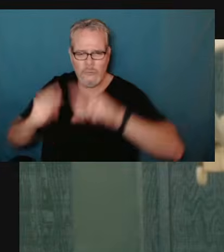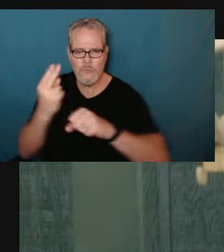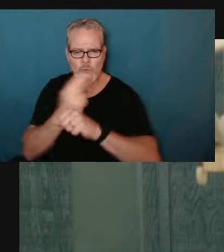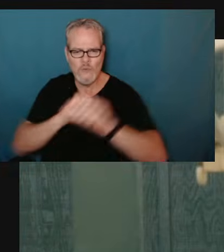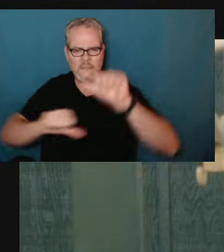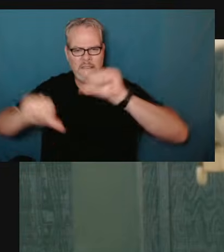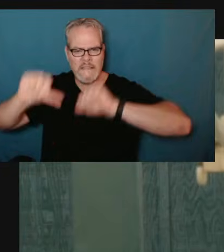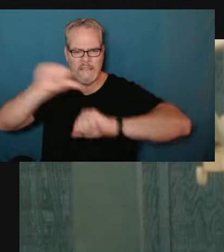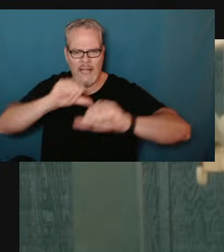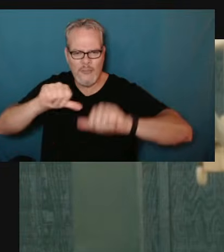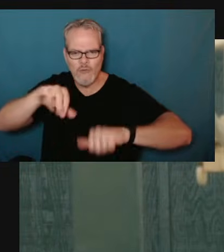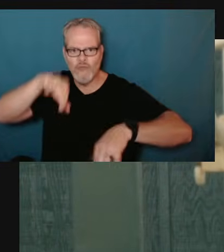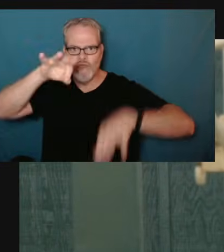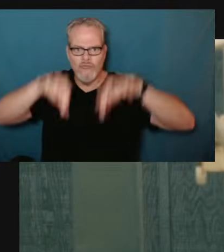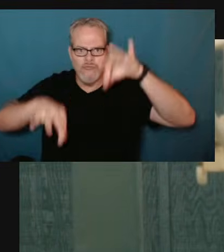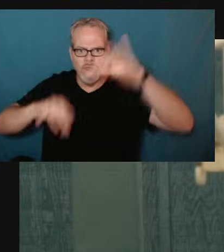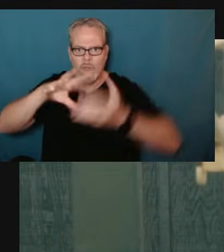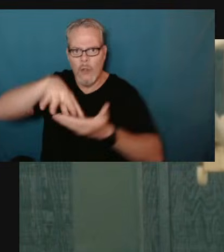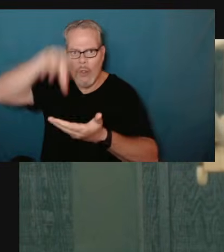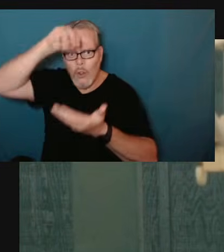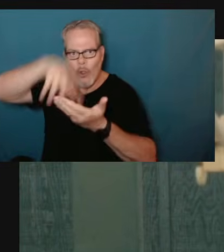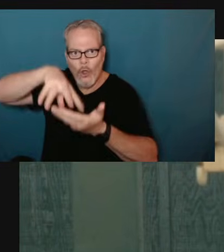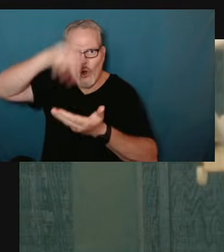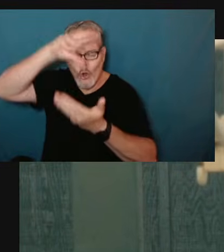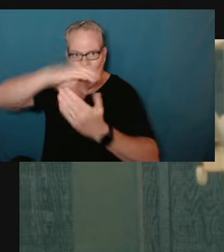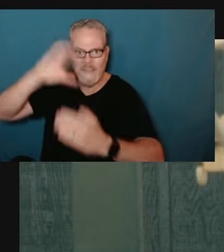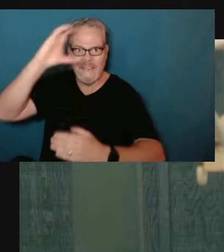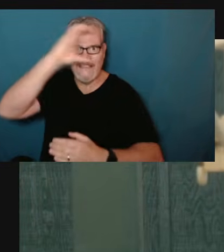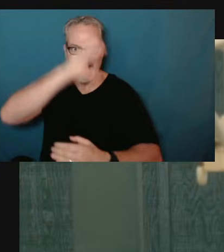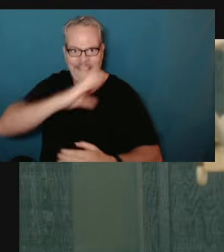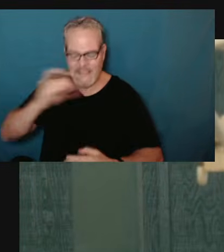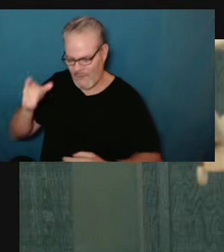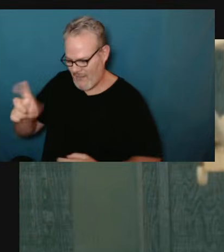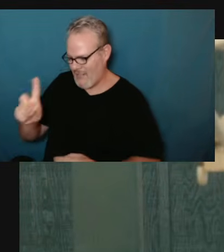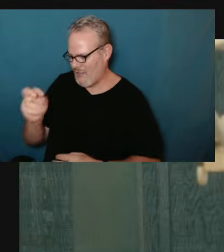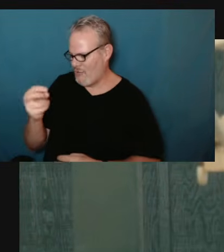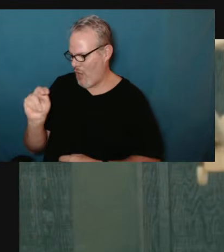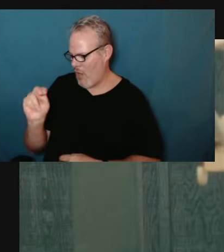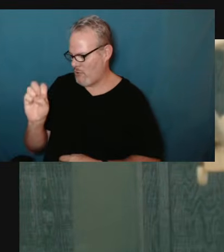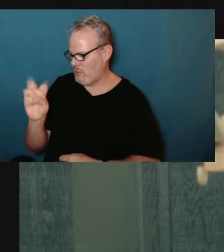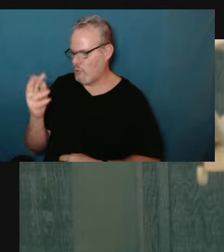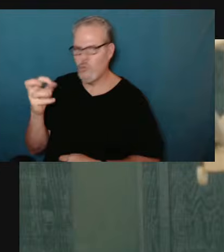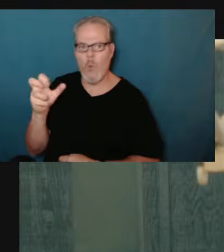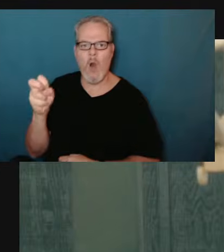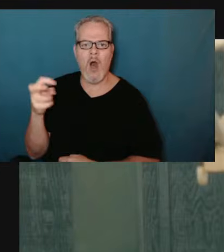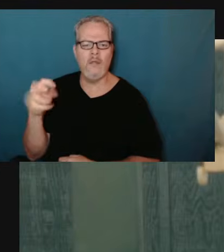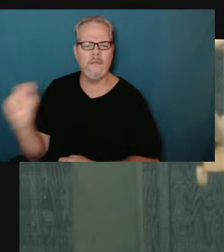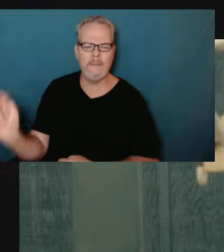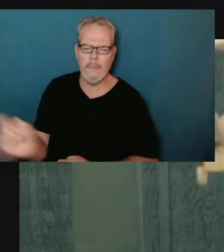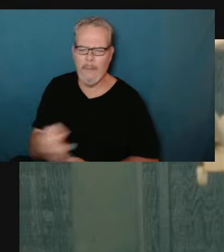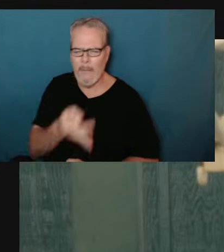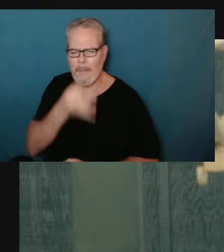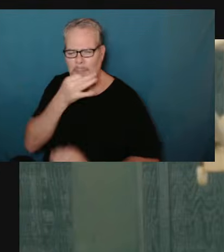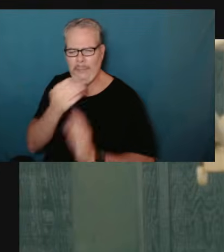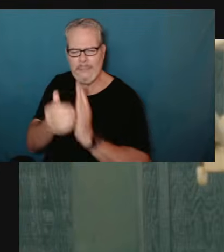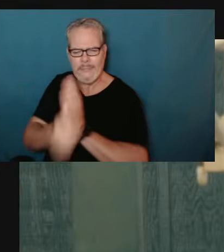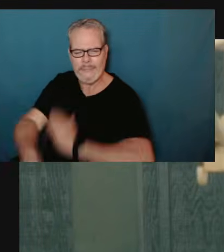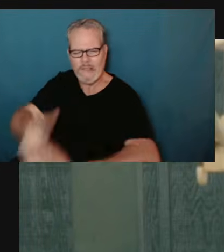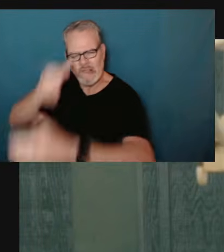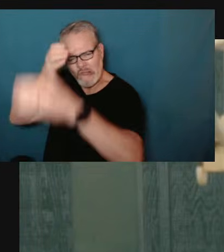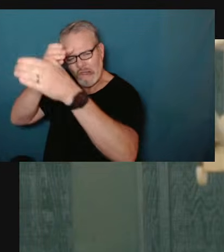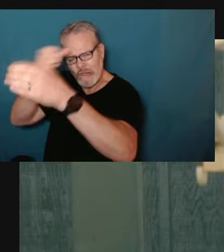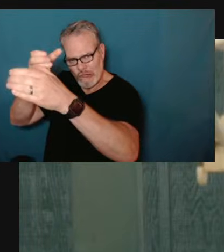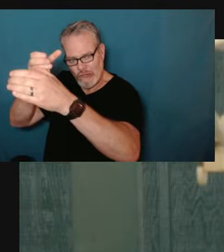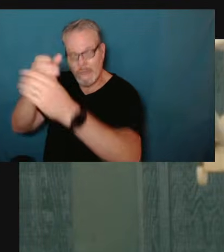so much of the work that we do now is based on work that he's done in a lot of areas, not just this one. But again, just in closing, the 75